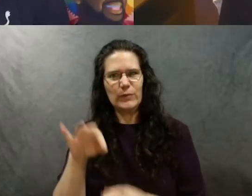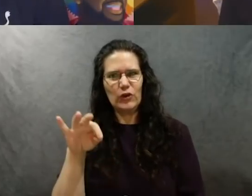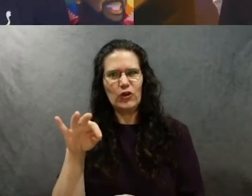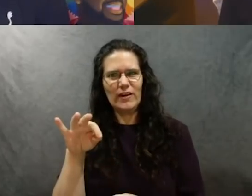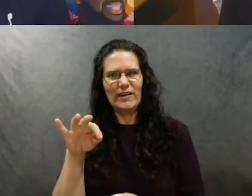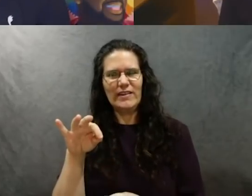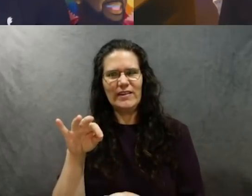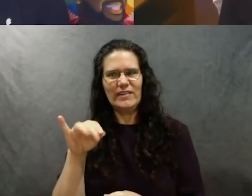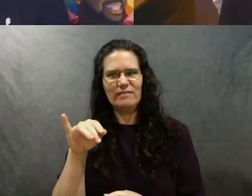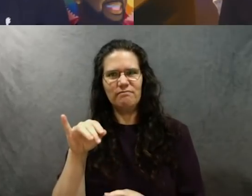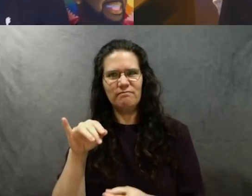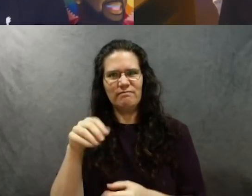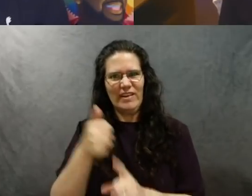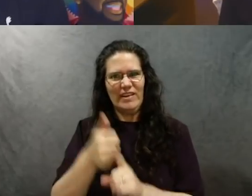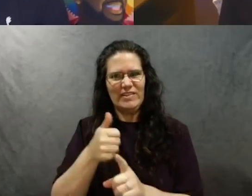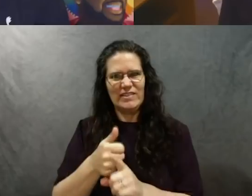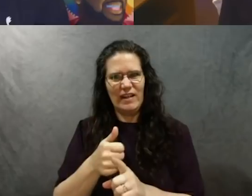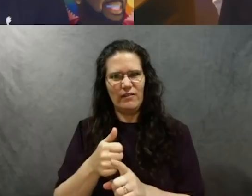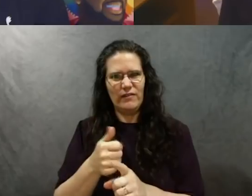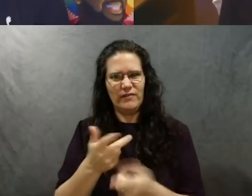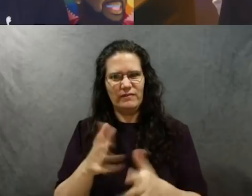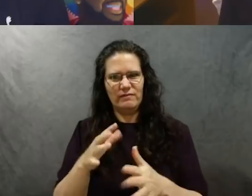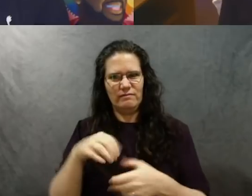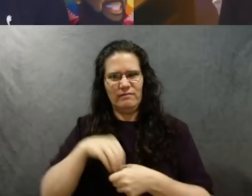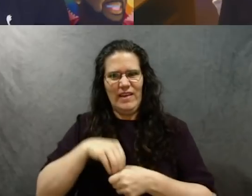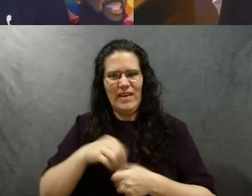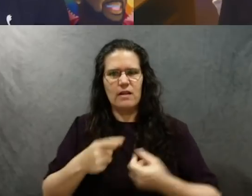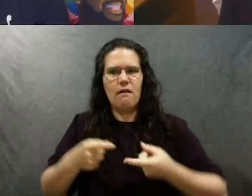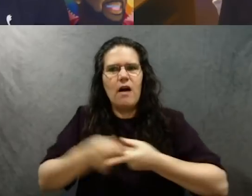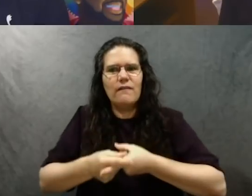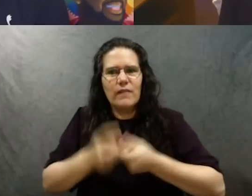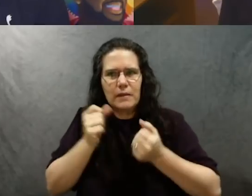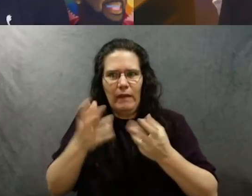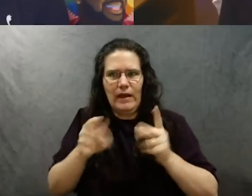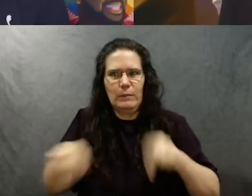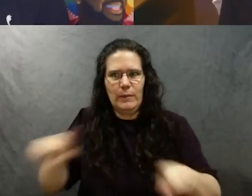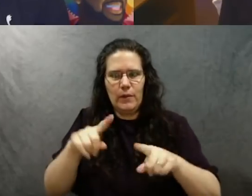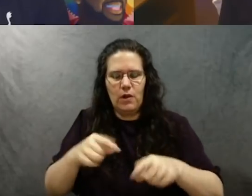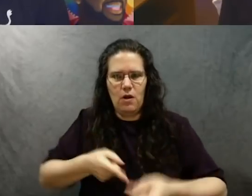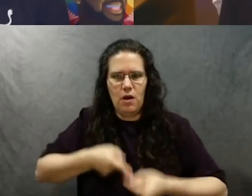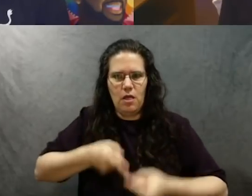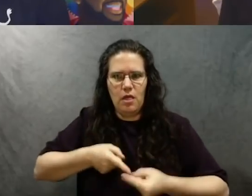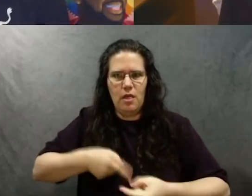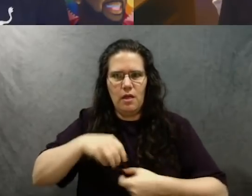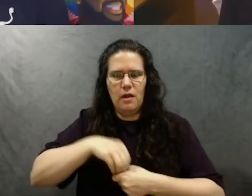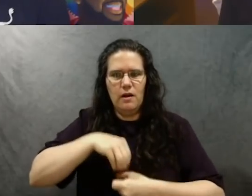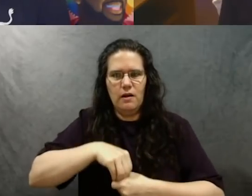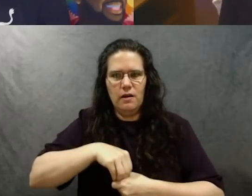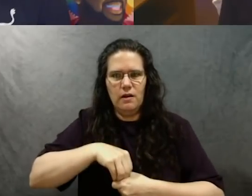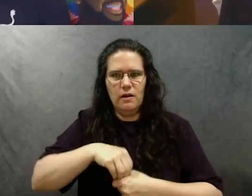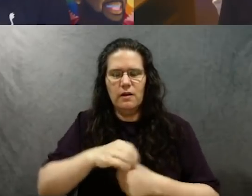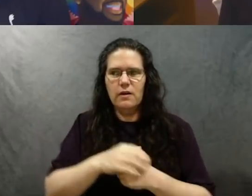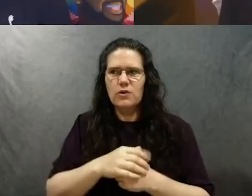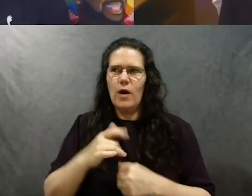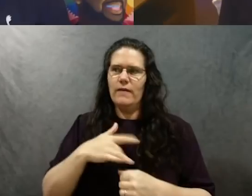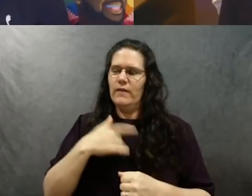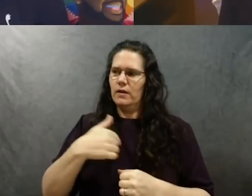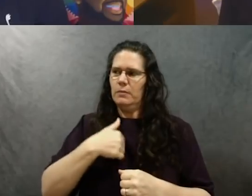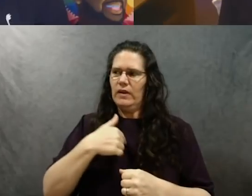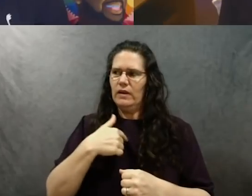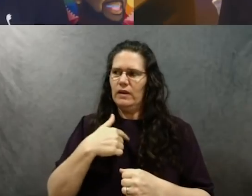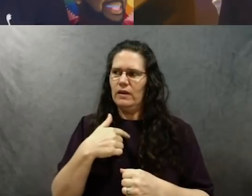is in conflict for many of us, you know, and I'm really being called,